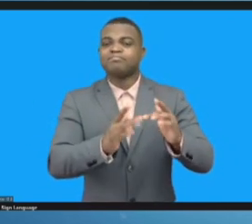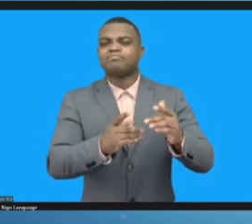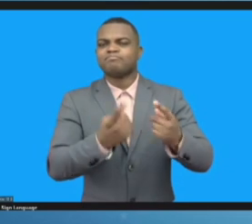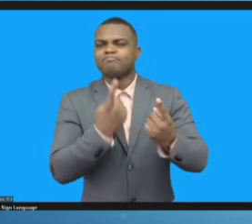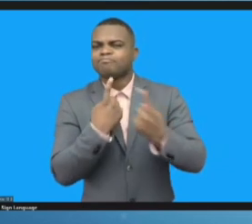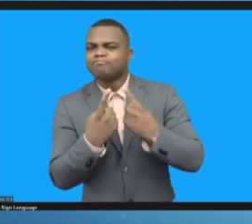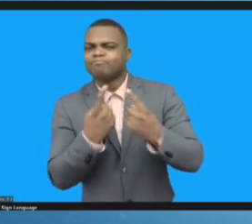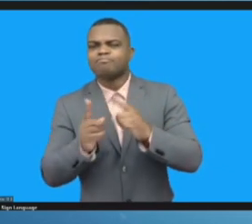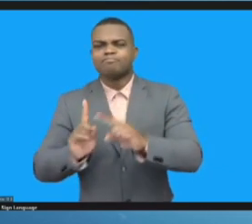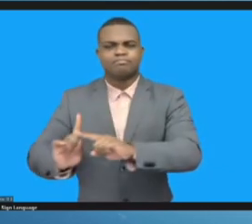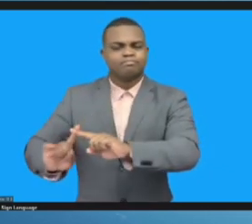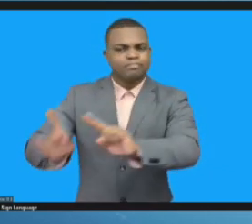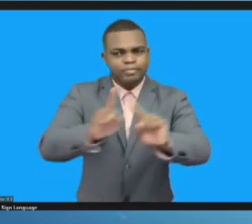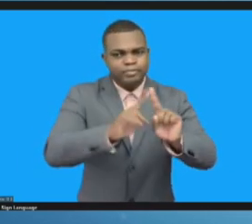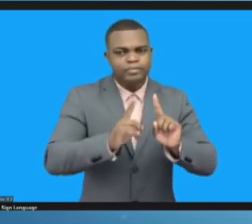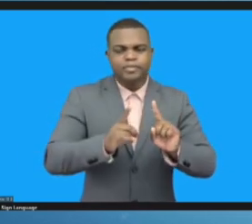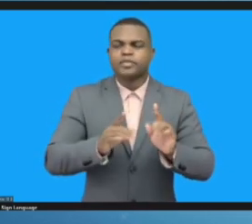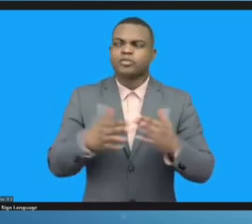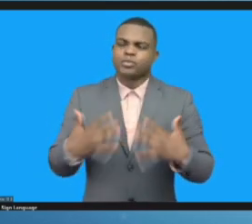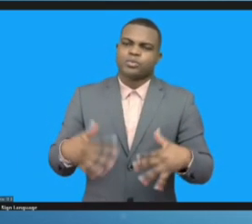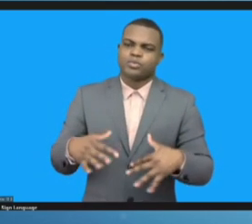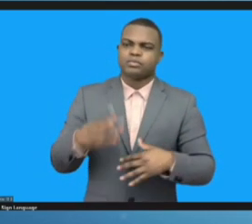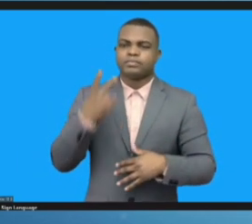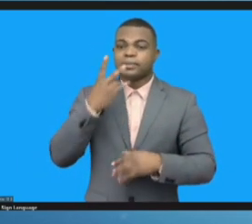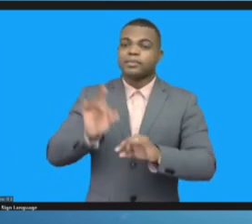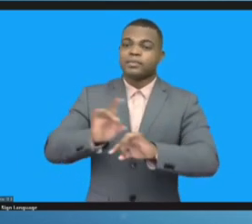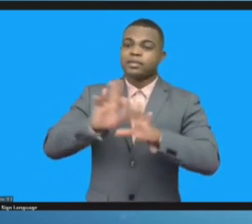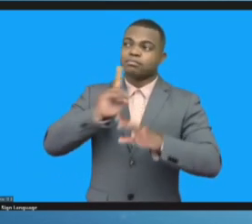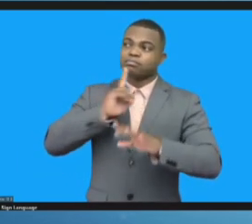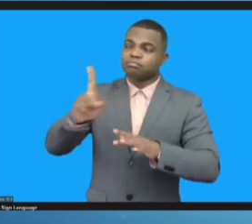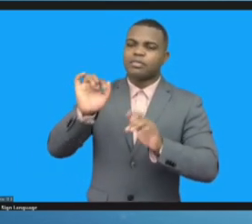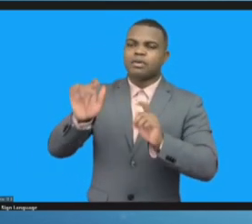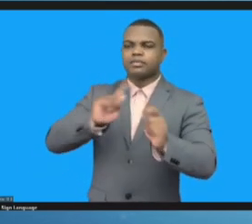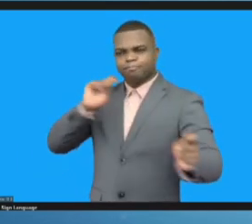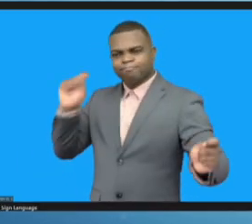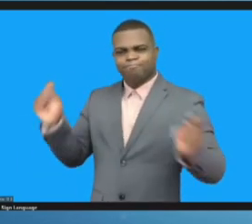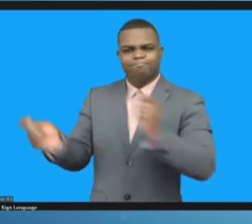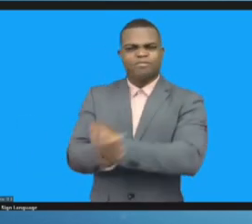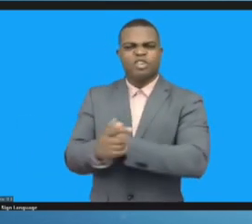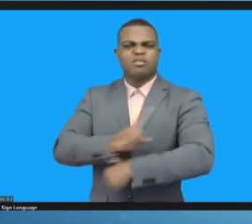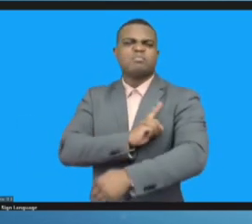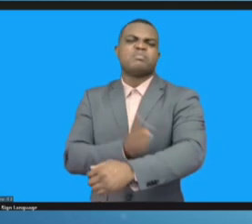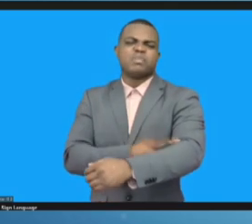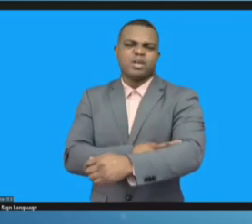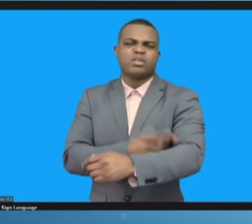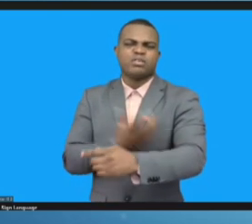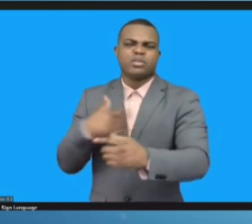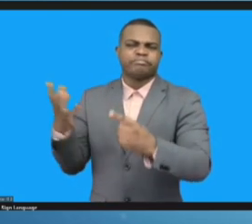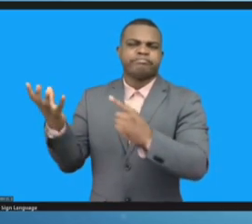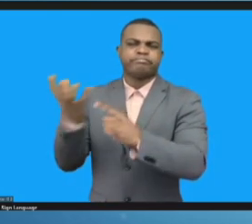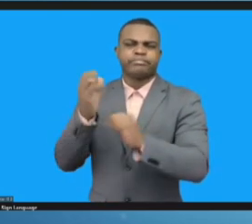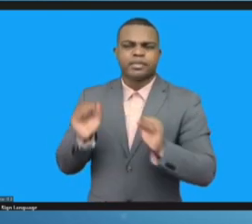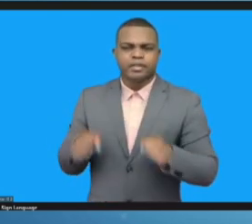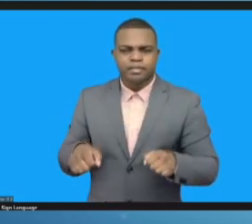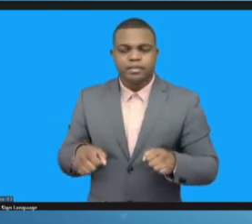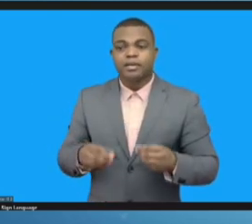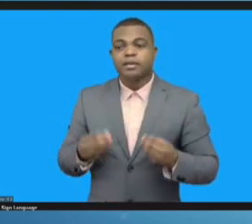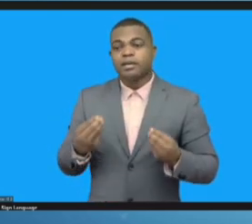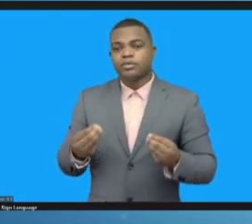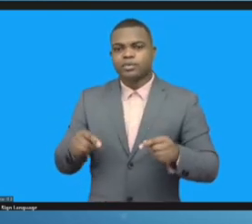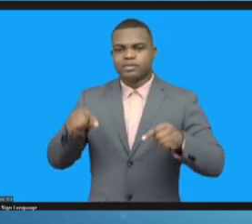the SDGs. The United Nations is fully committed to work with all of you for an open,